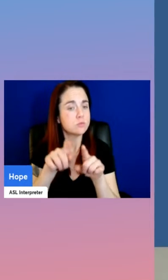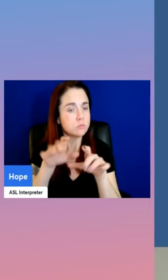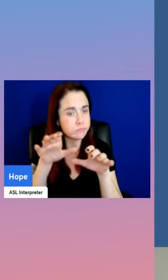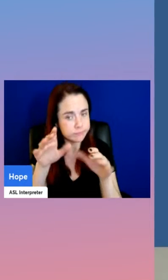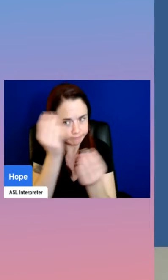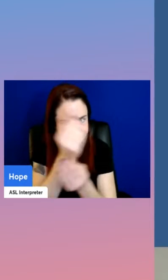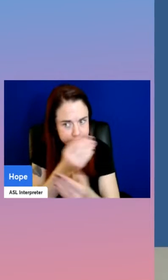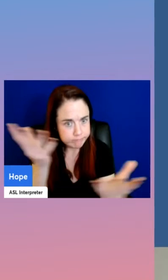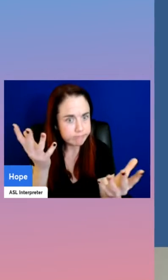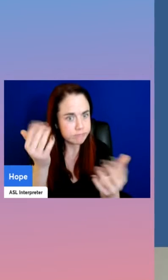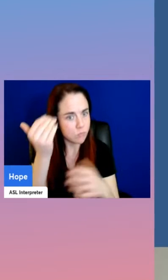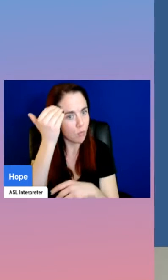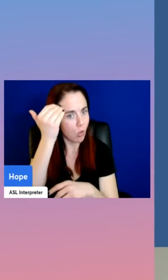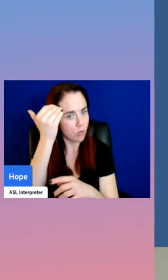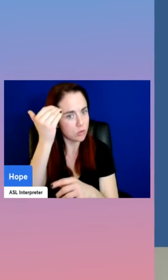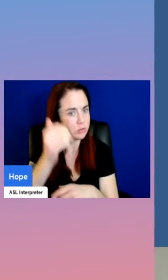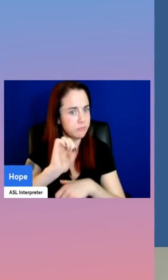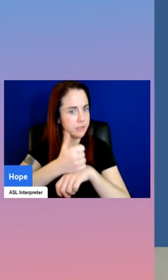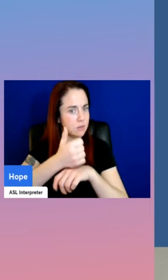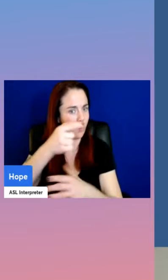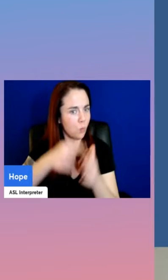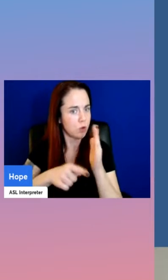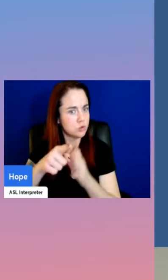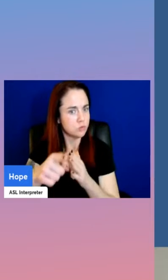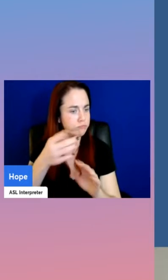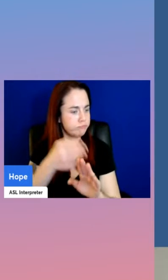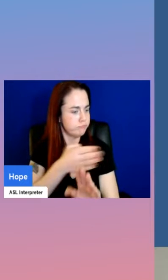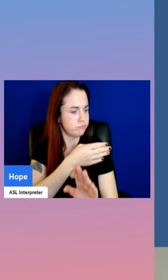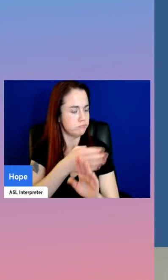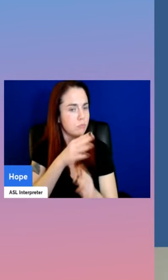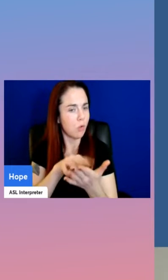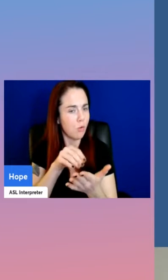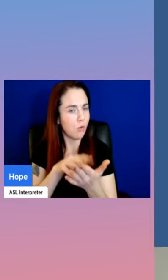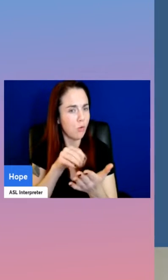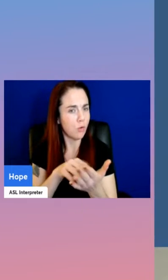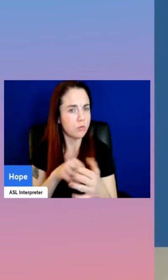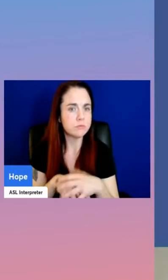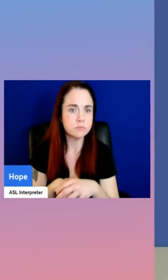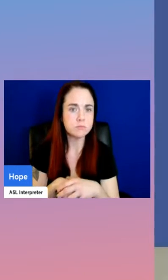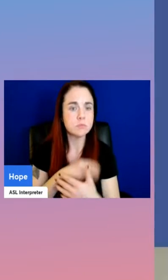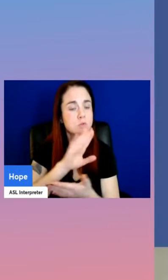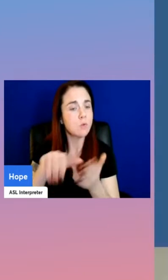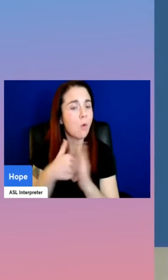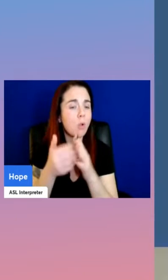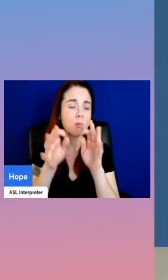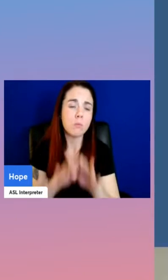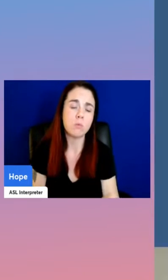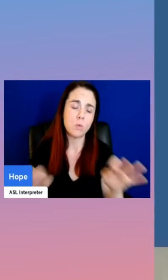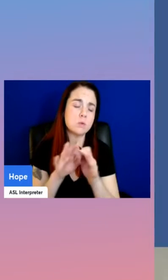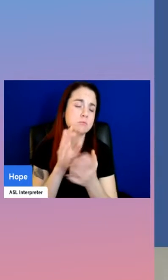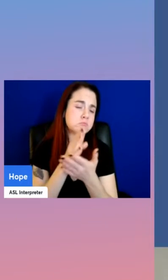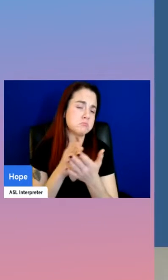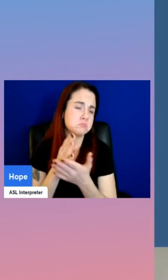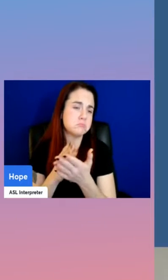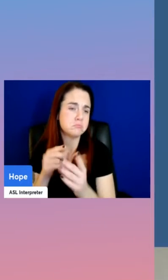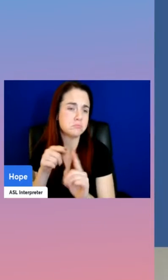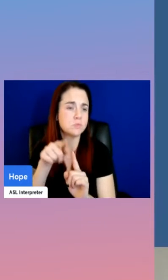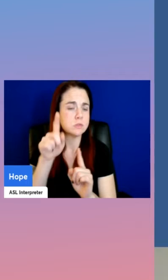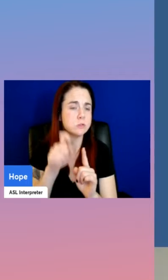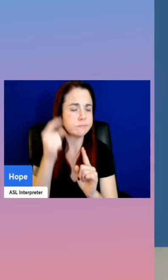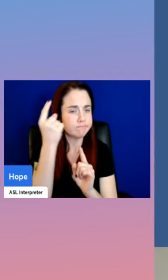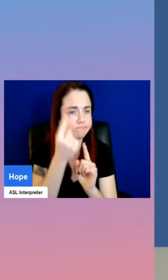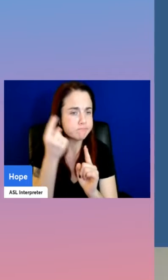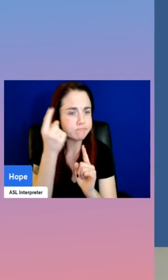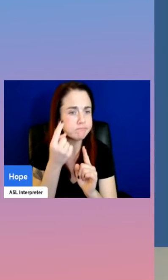sharing based on it. So these are all very important key aspects that you'll need to take into